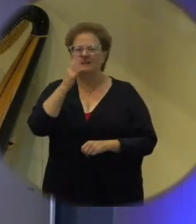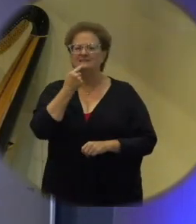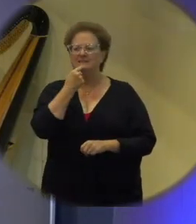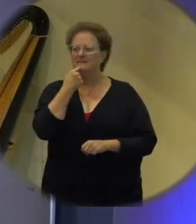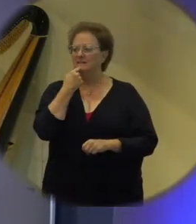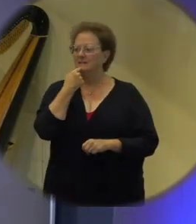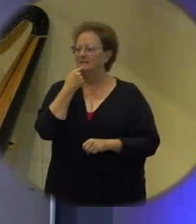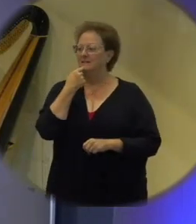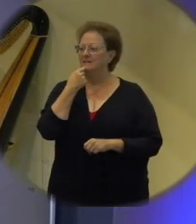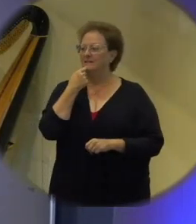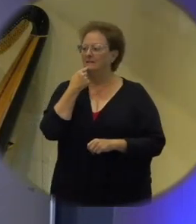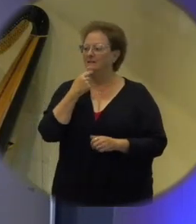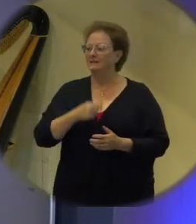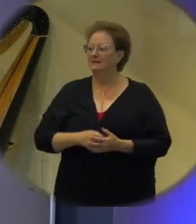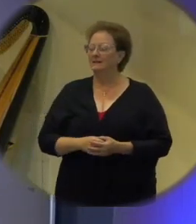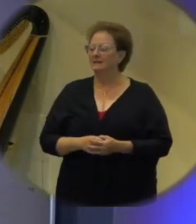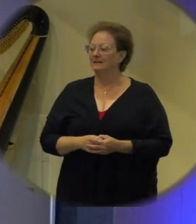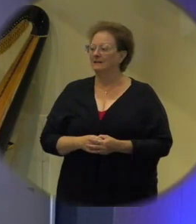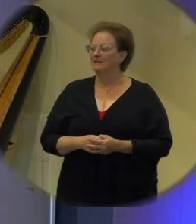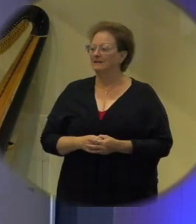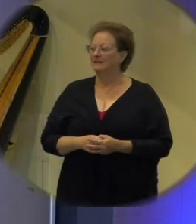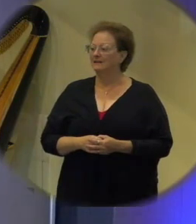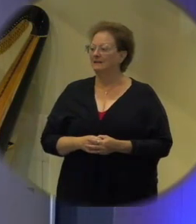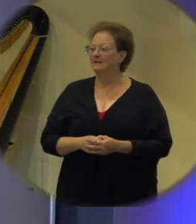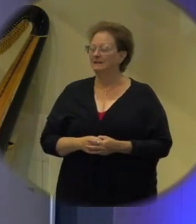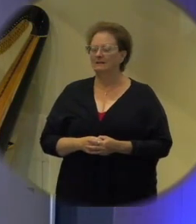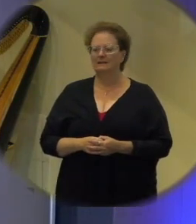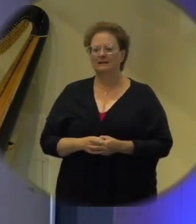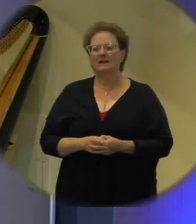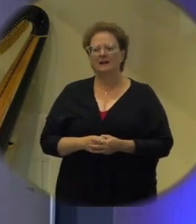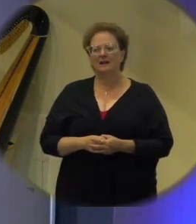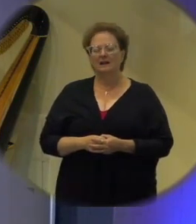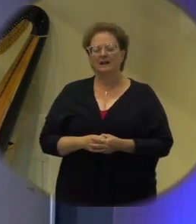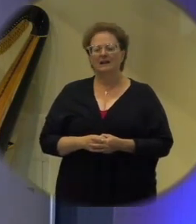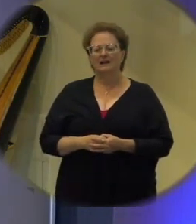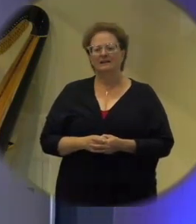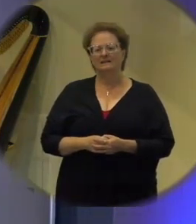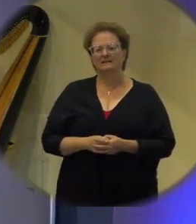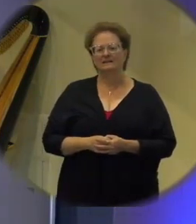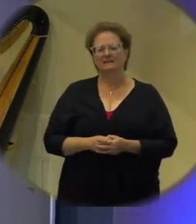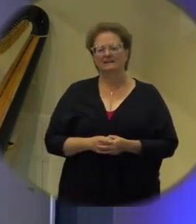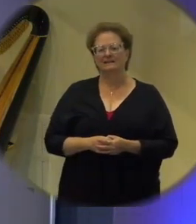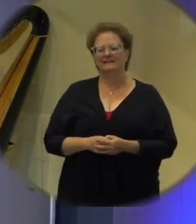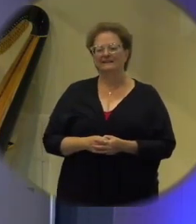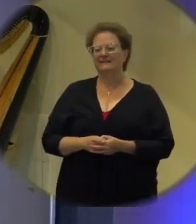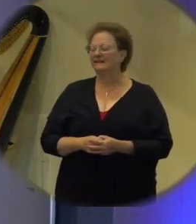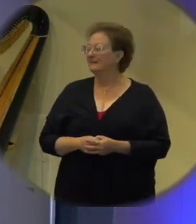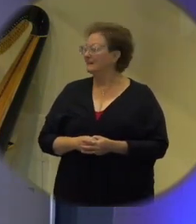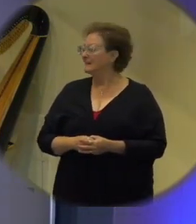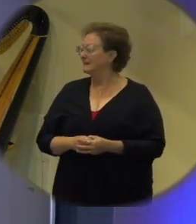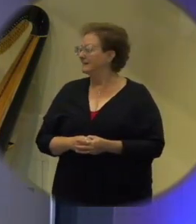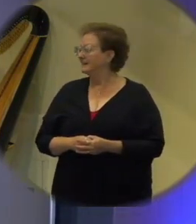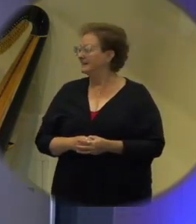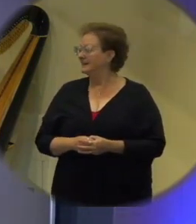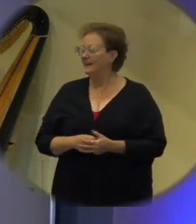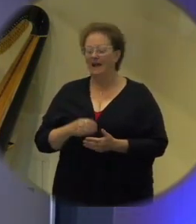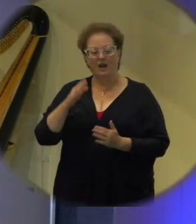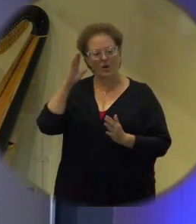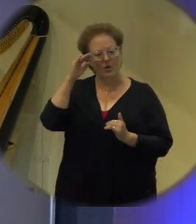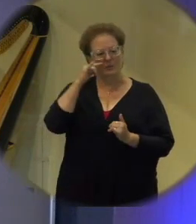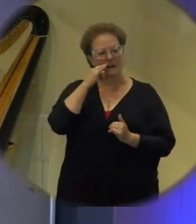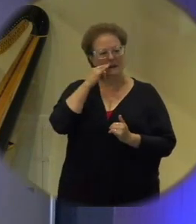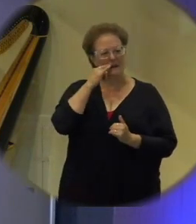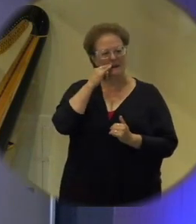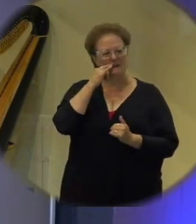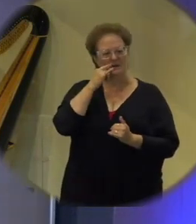then? You know, I remember I was thinking of a time, and I know this sounds silly. I was hoping the kids were still going to be here because I think it identifies with the